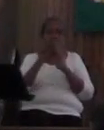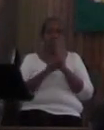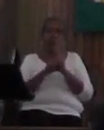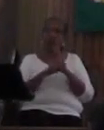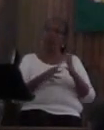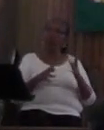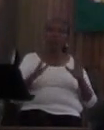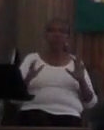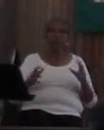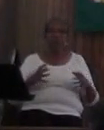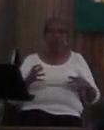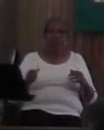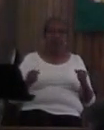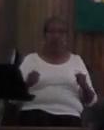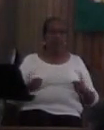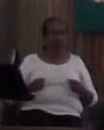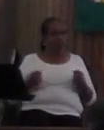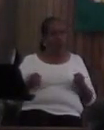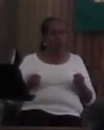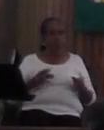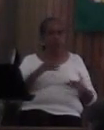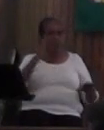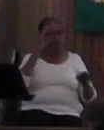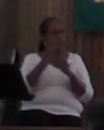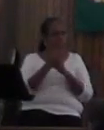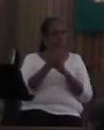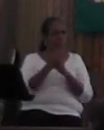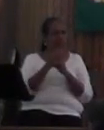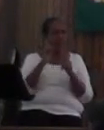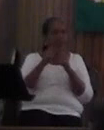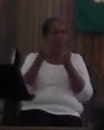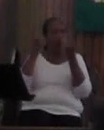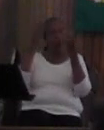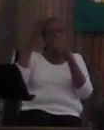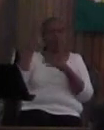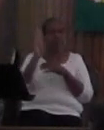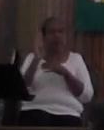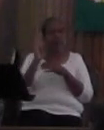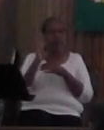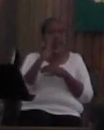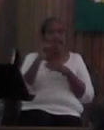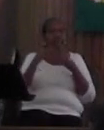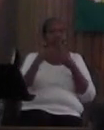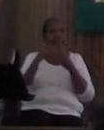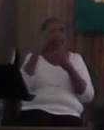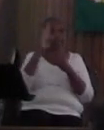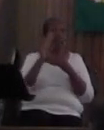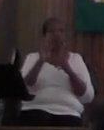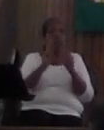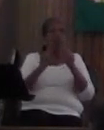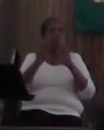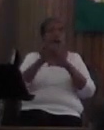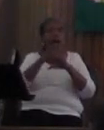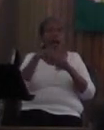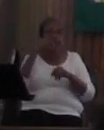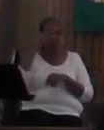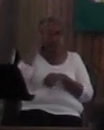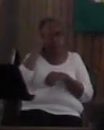musters up the courage and the faith to obey God and lead God's people out of Egypt.